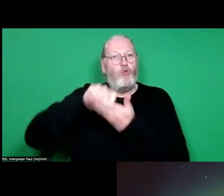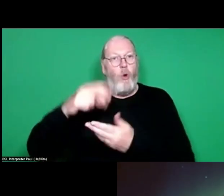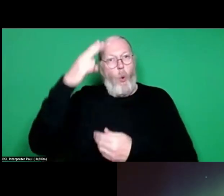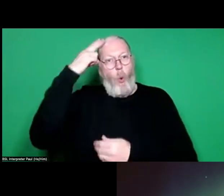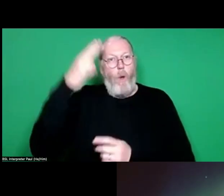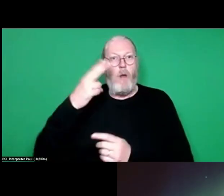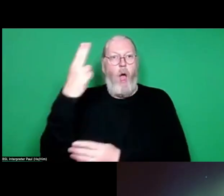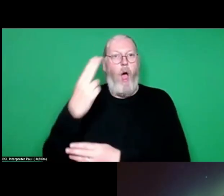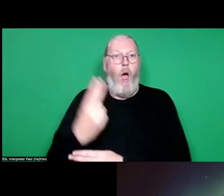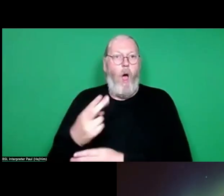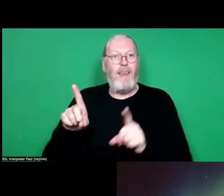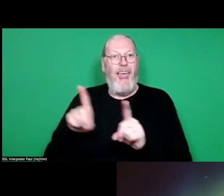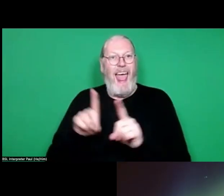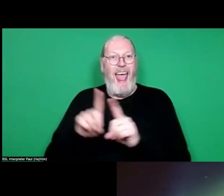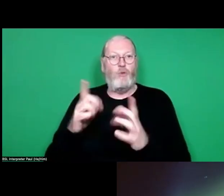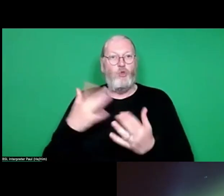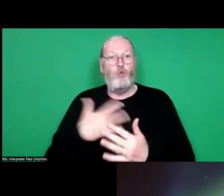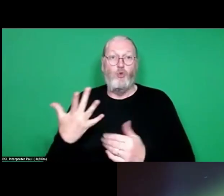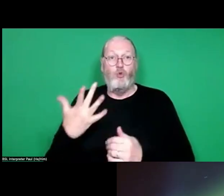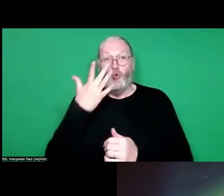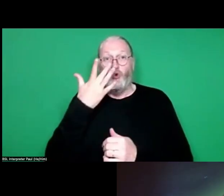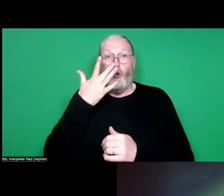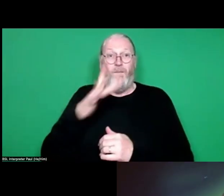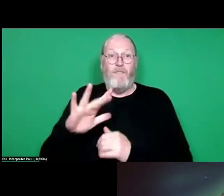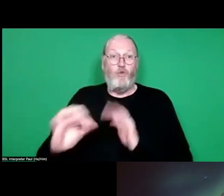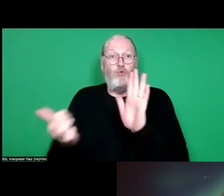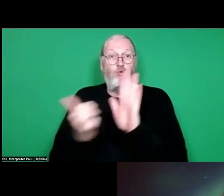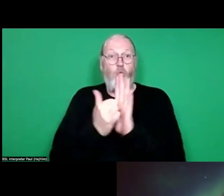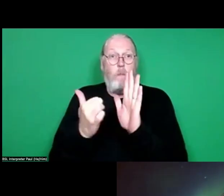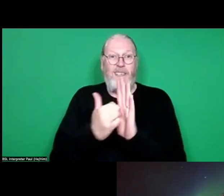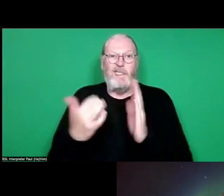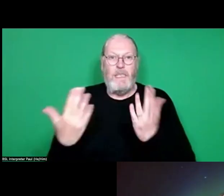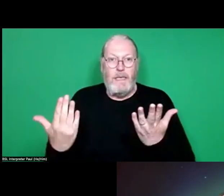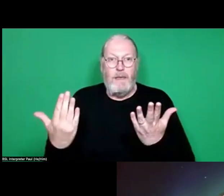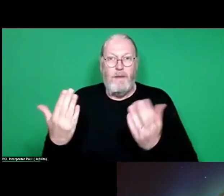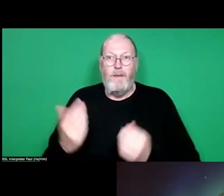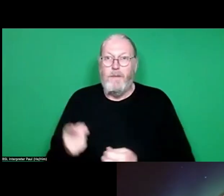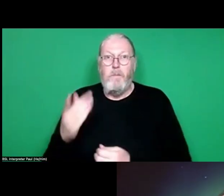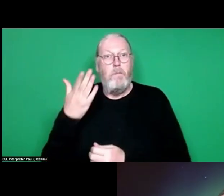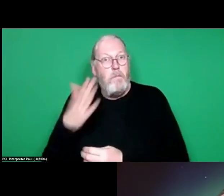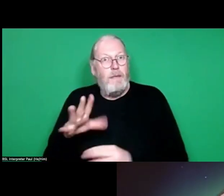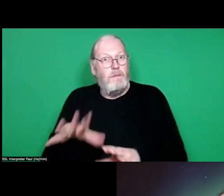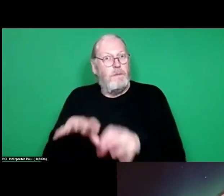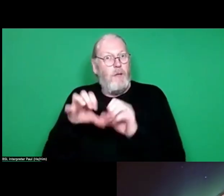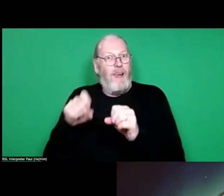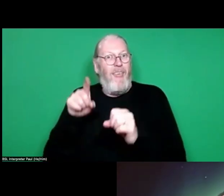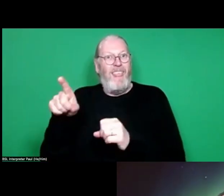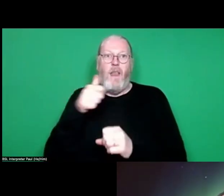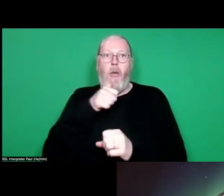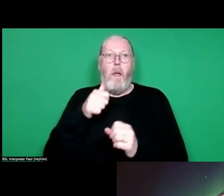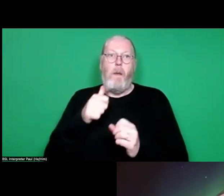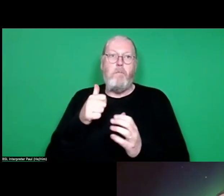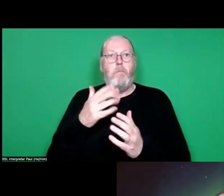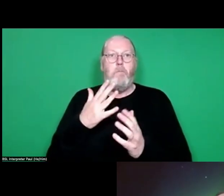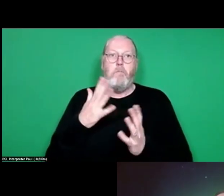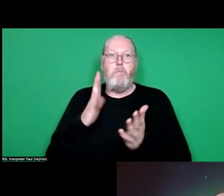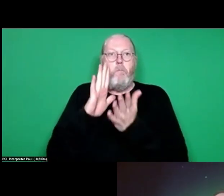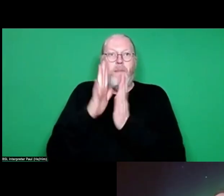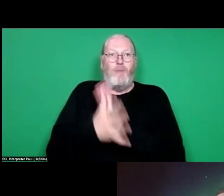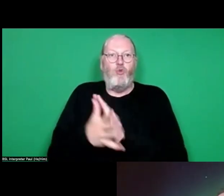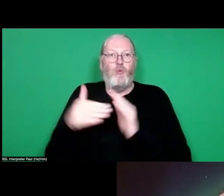these strategies, which were also the focus of John Roberts' book, Art, Misuse and Technology, Michael O'Connell's System